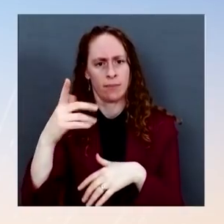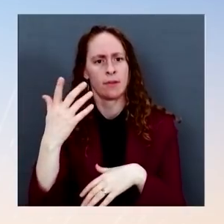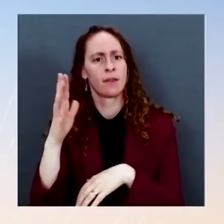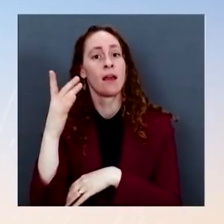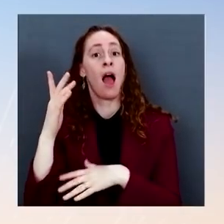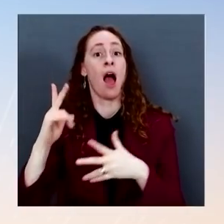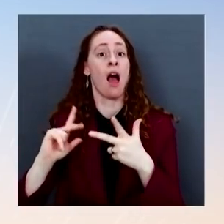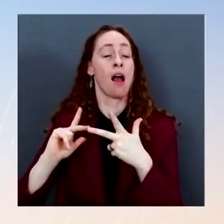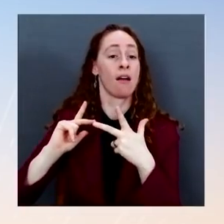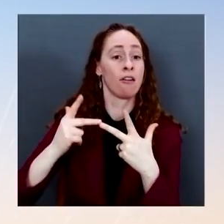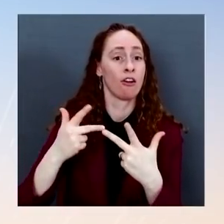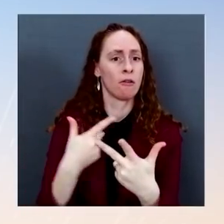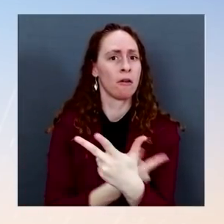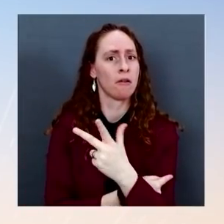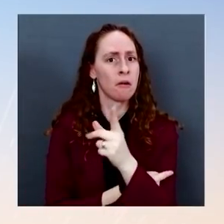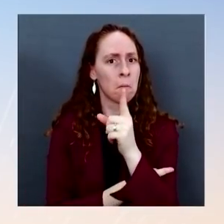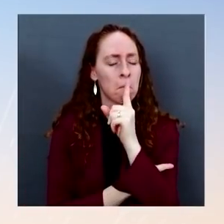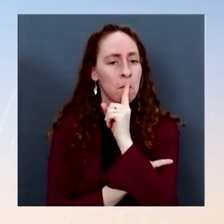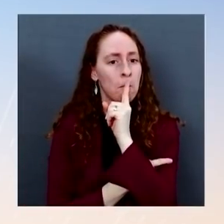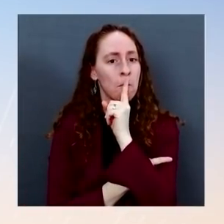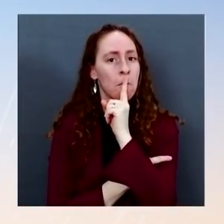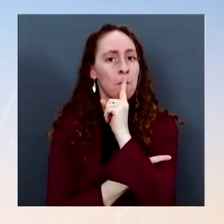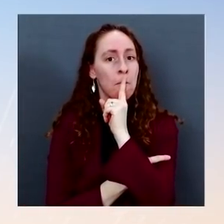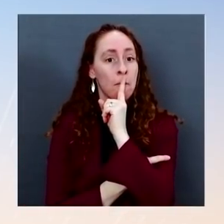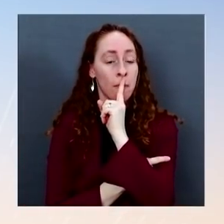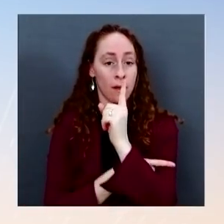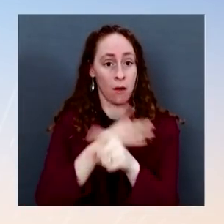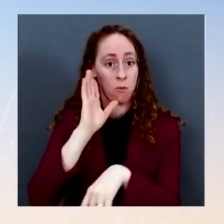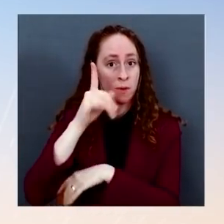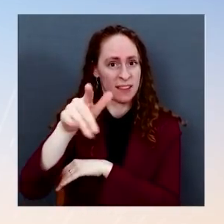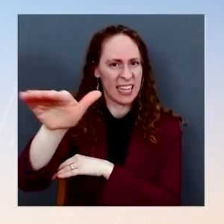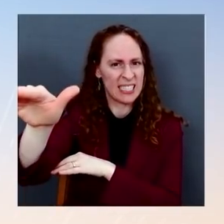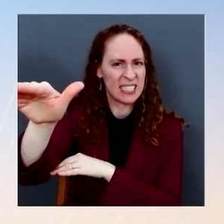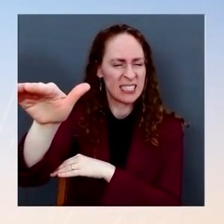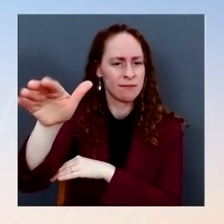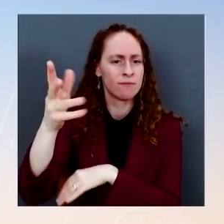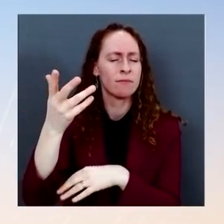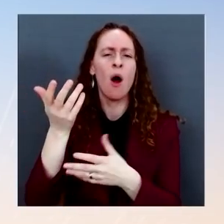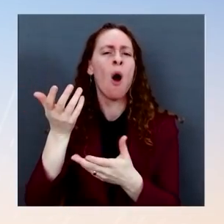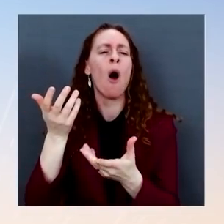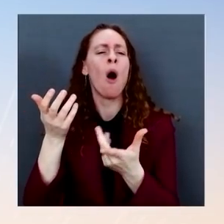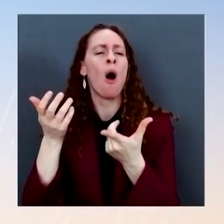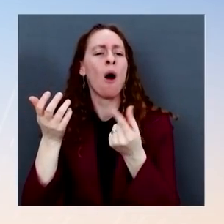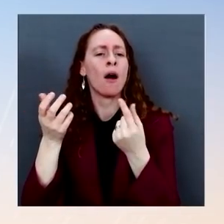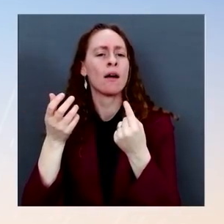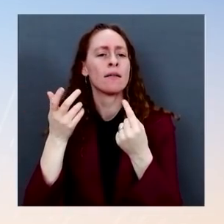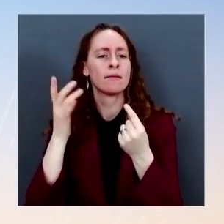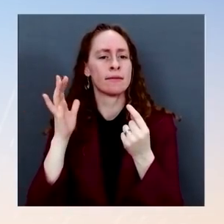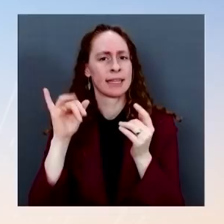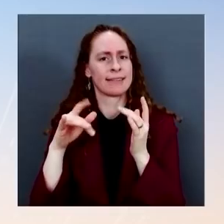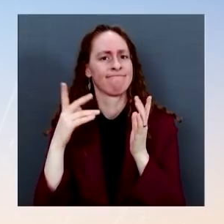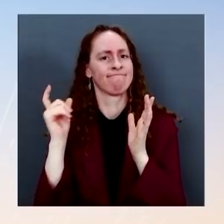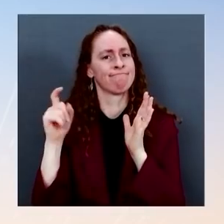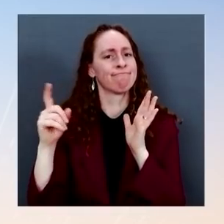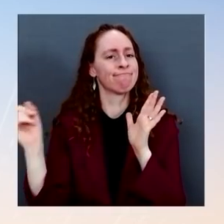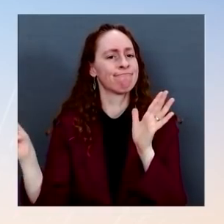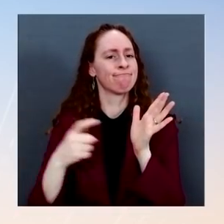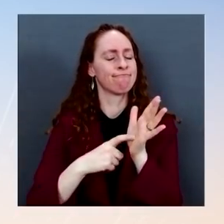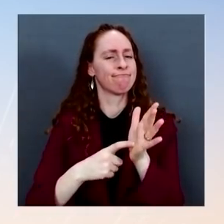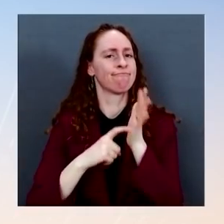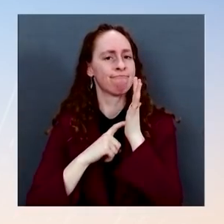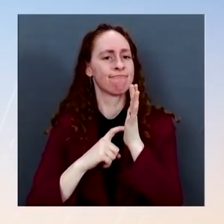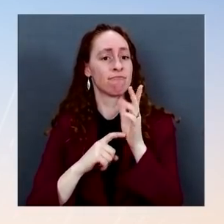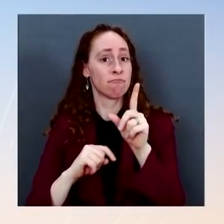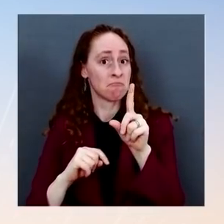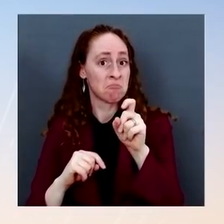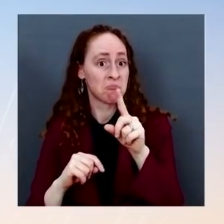you know, whether boosters will be included as like a requirement to towards being fully vaccinated, essentially? Sure, it's a good question. So we